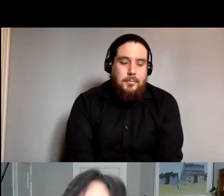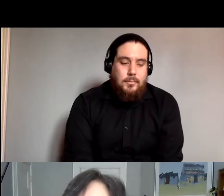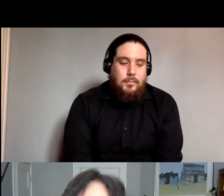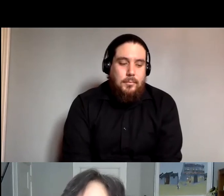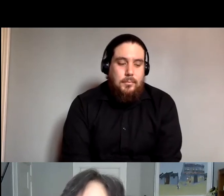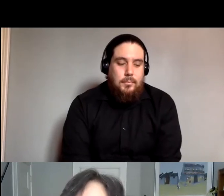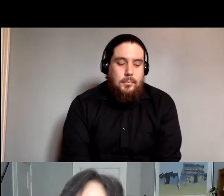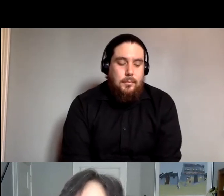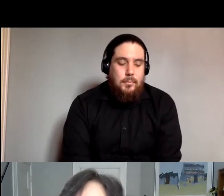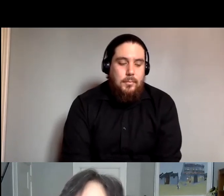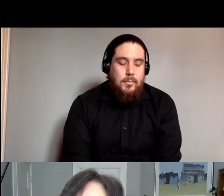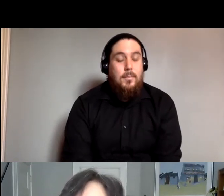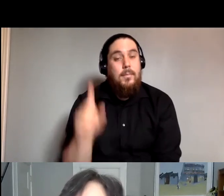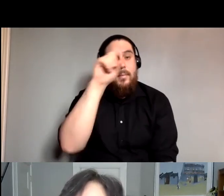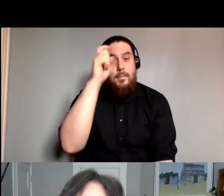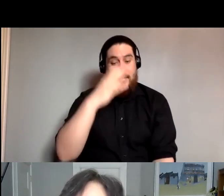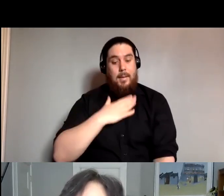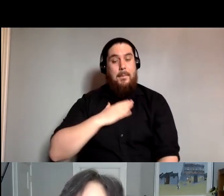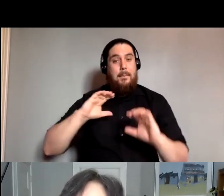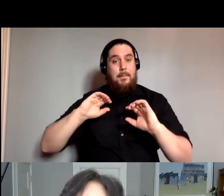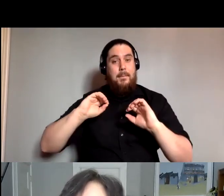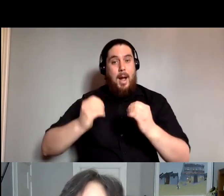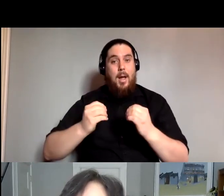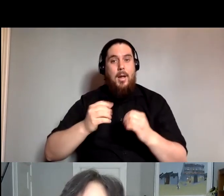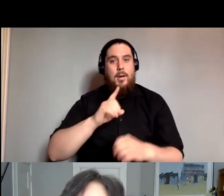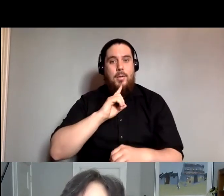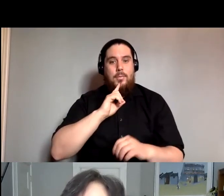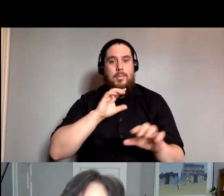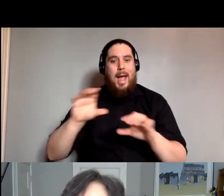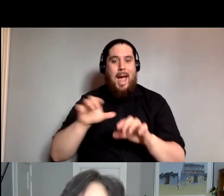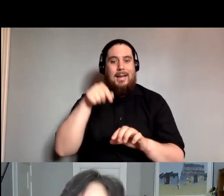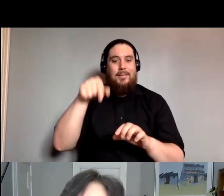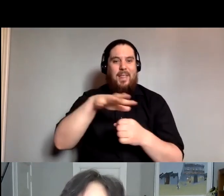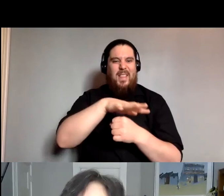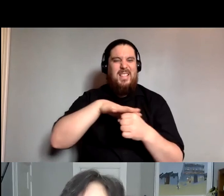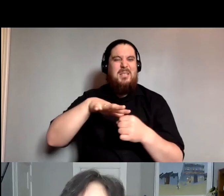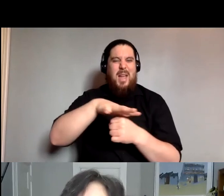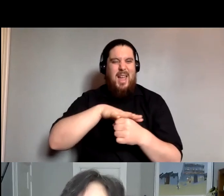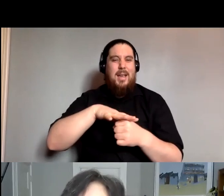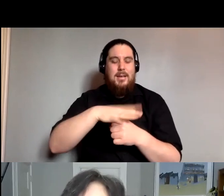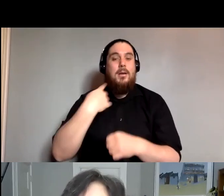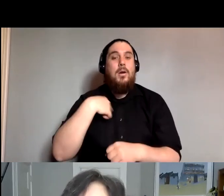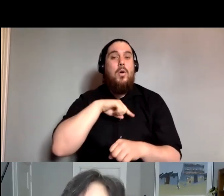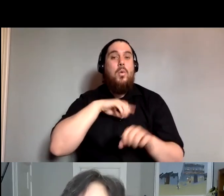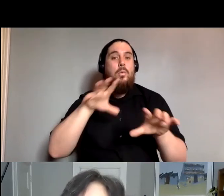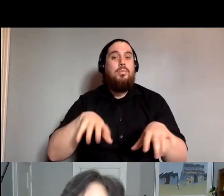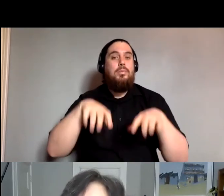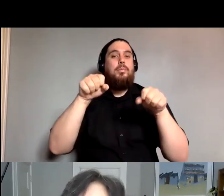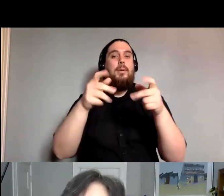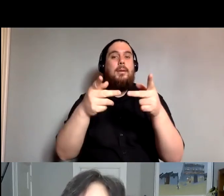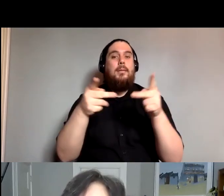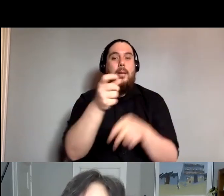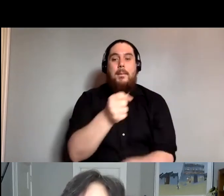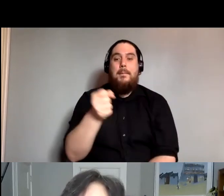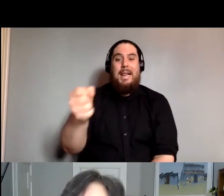So because my organization is actually active in this space, so we are taking on placements